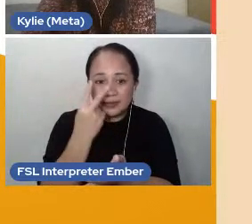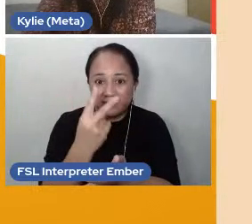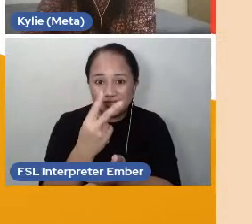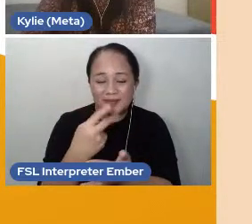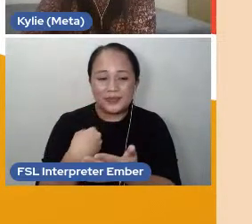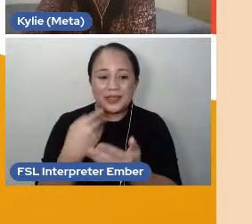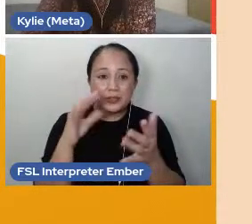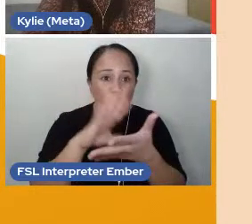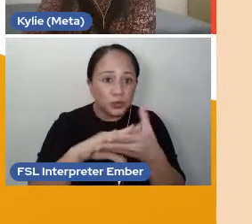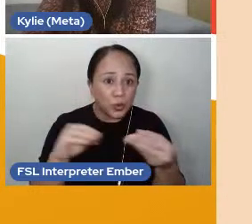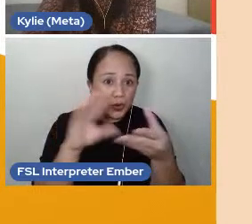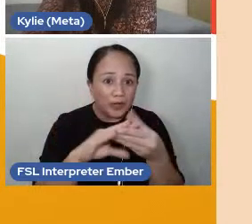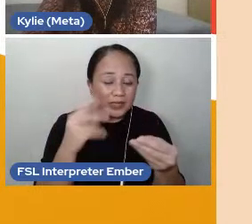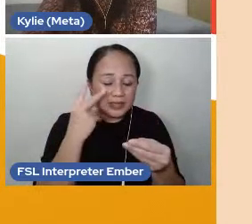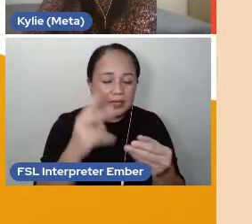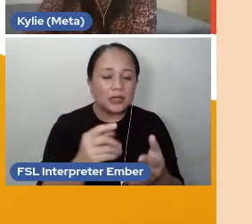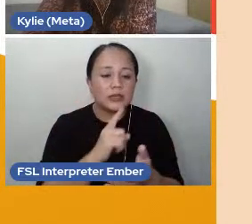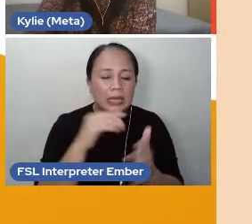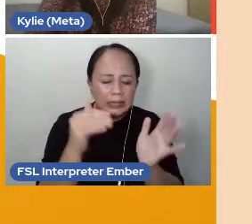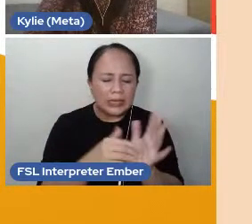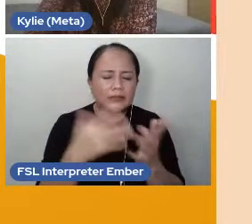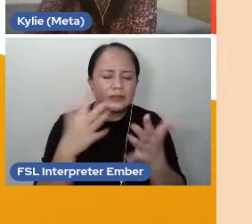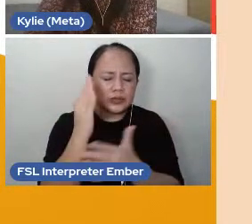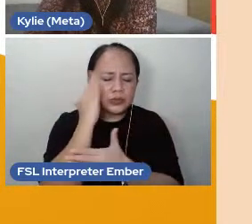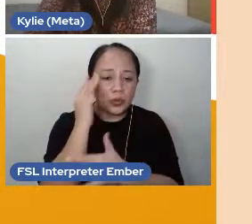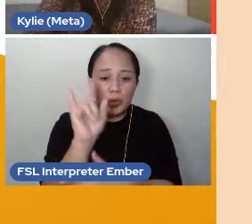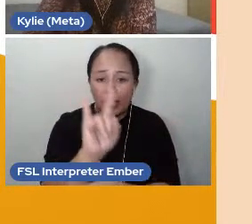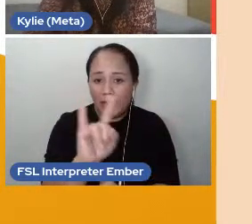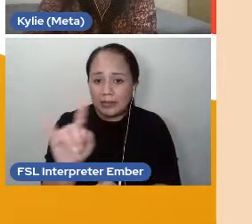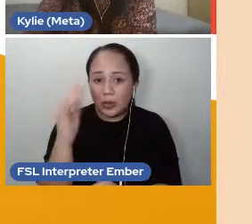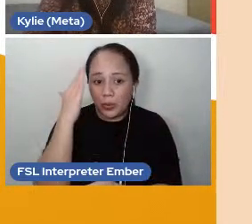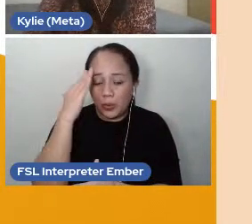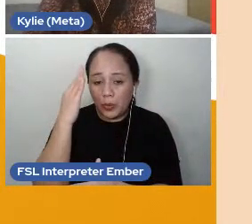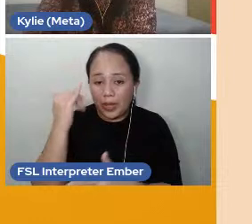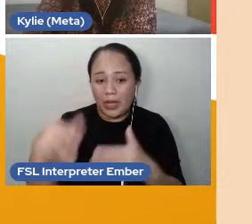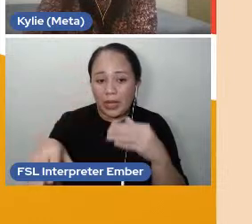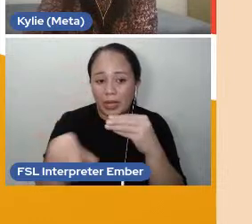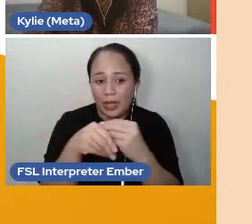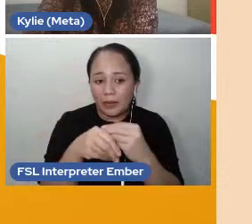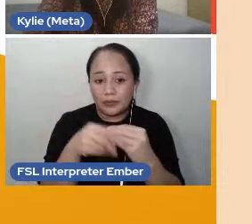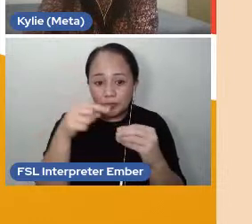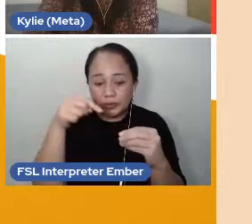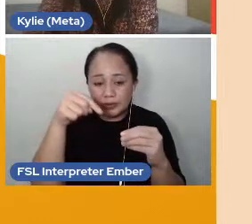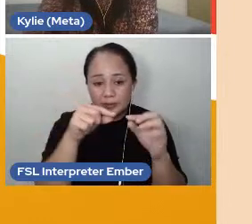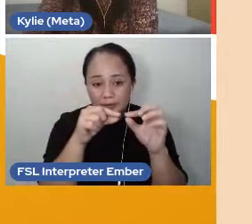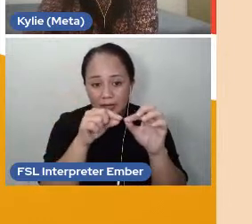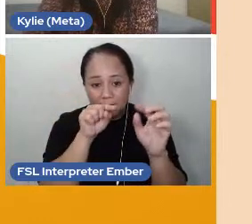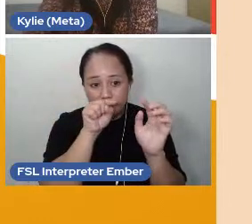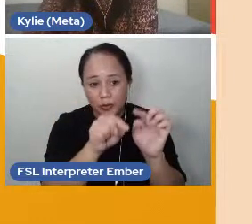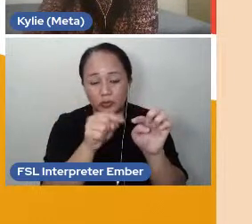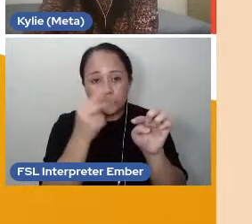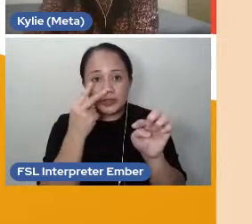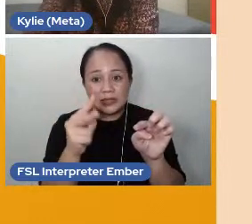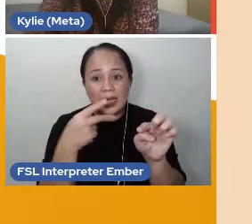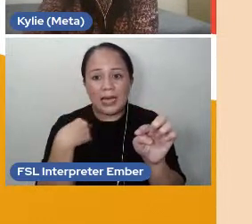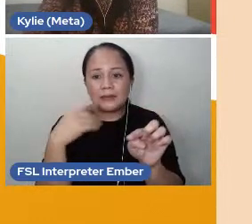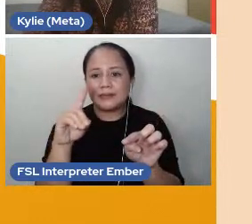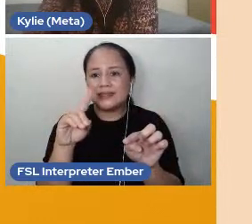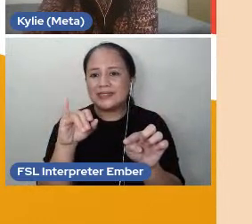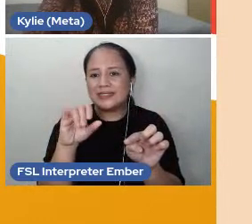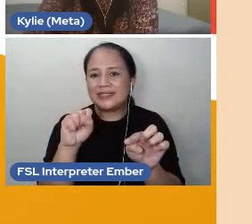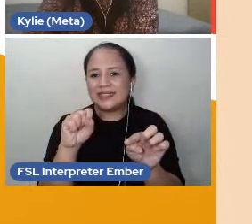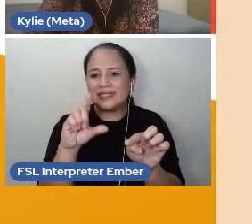Instagram stories ad. So again, we know that it's an ad because it says sponsored, and if you look down the bottom, you'll see the disclaimer.